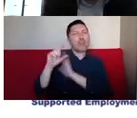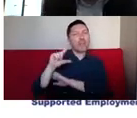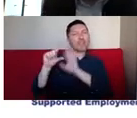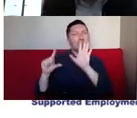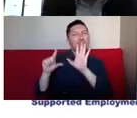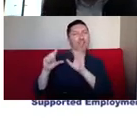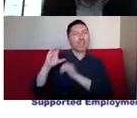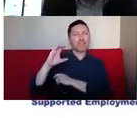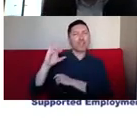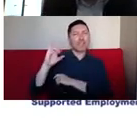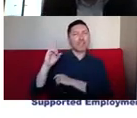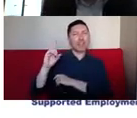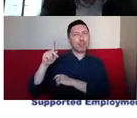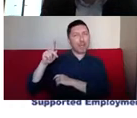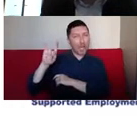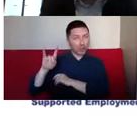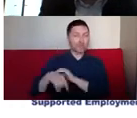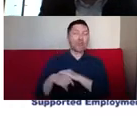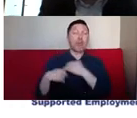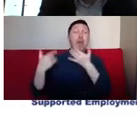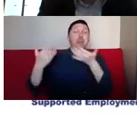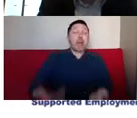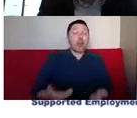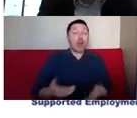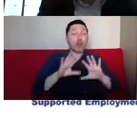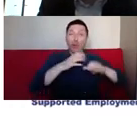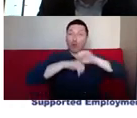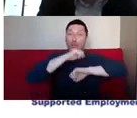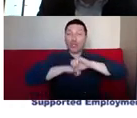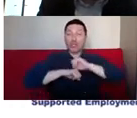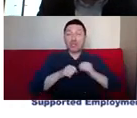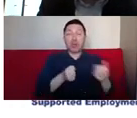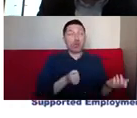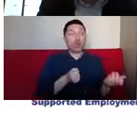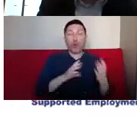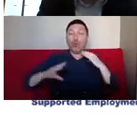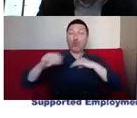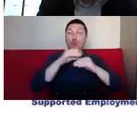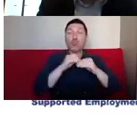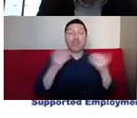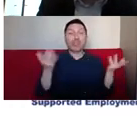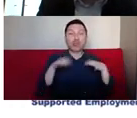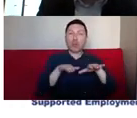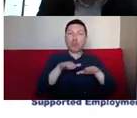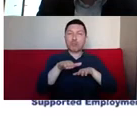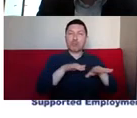put into practice. What is the methodology behind supported employment? On the next slide, please.